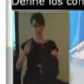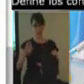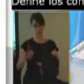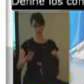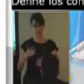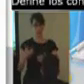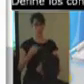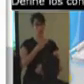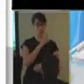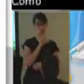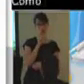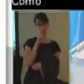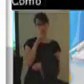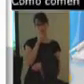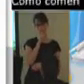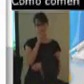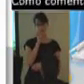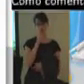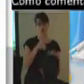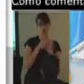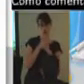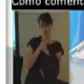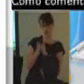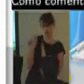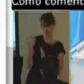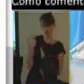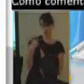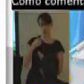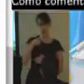as Carlos mentioned,